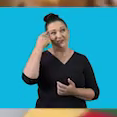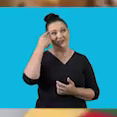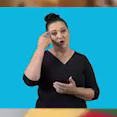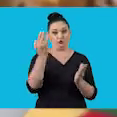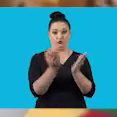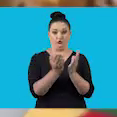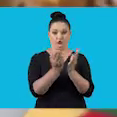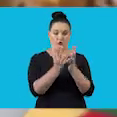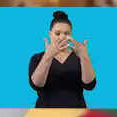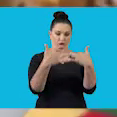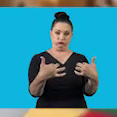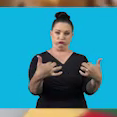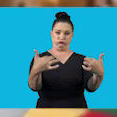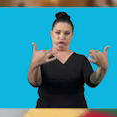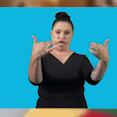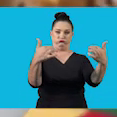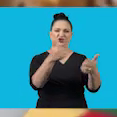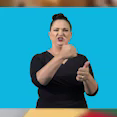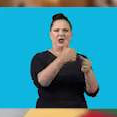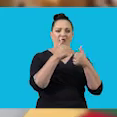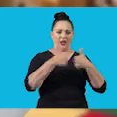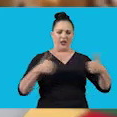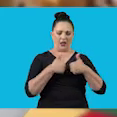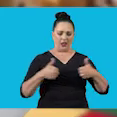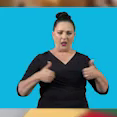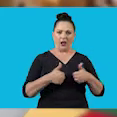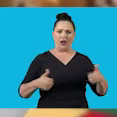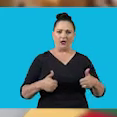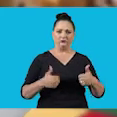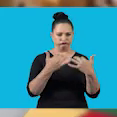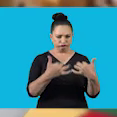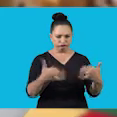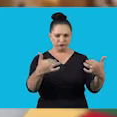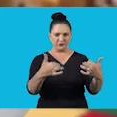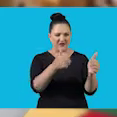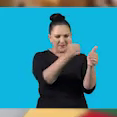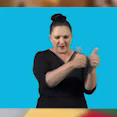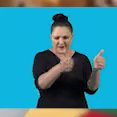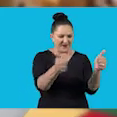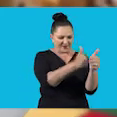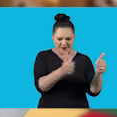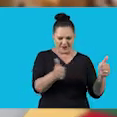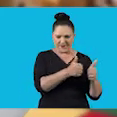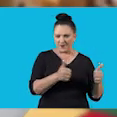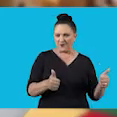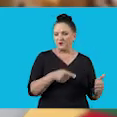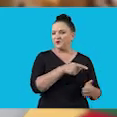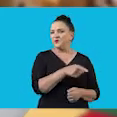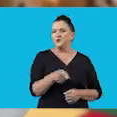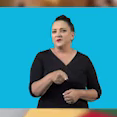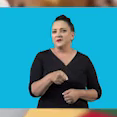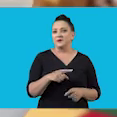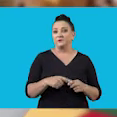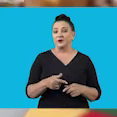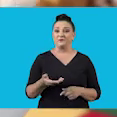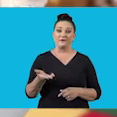assembly, and there's like 1,000 people there in an assembly. You see that those people are closely packed together. It is going to be difficult for you